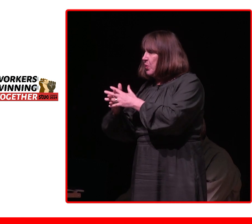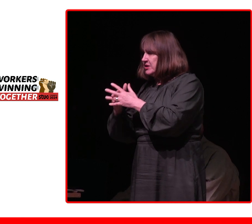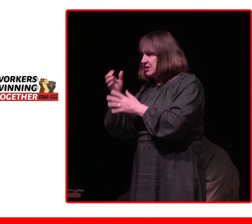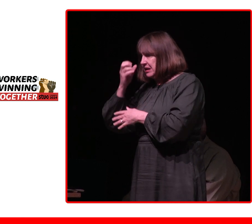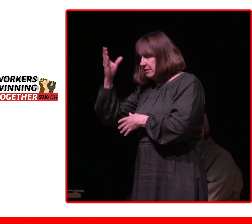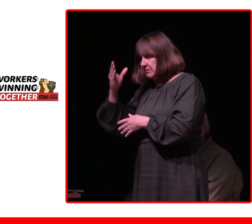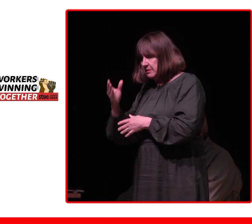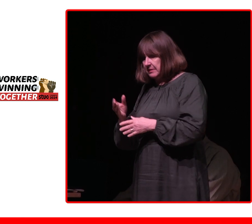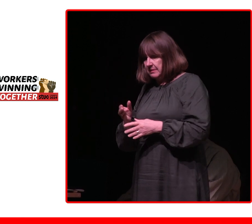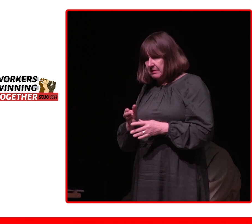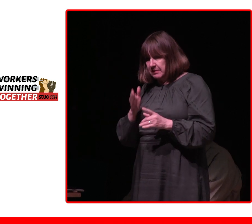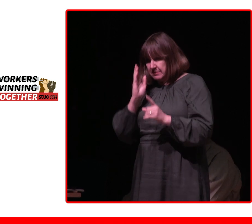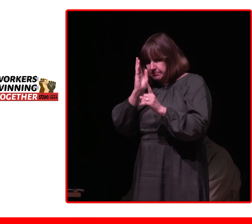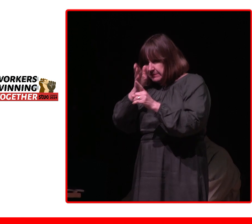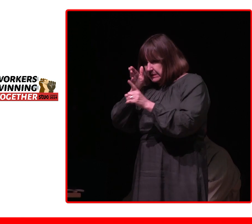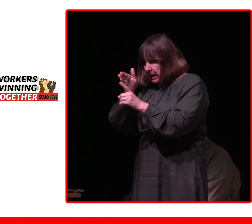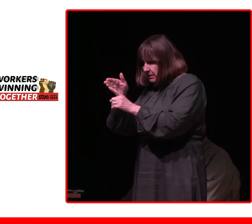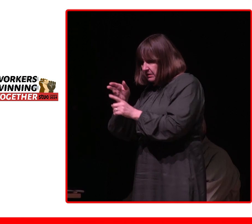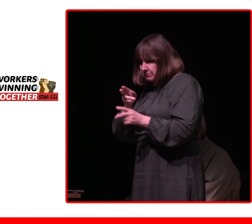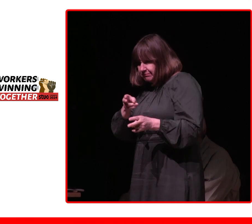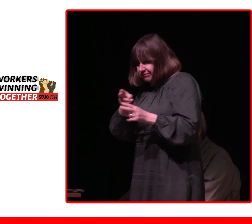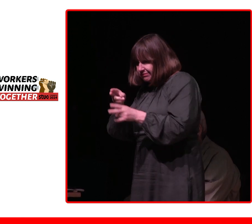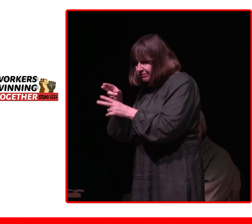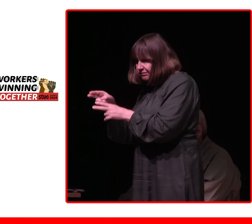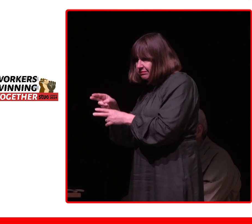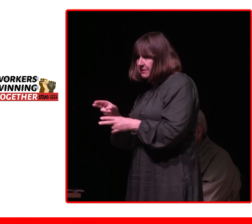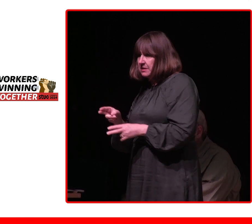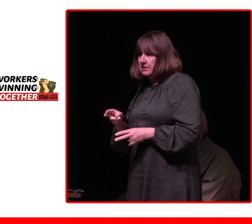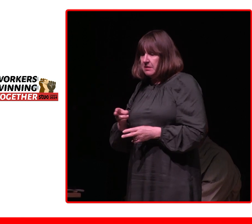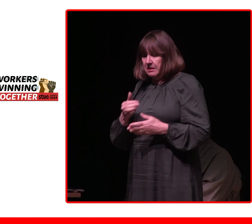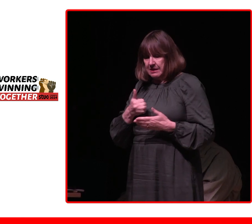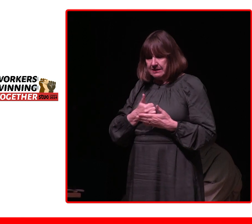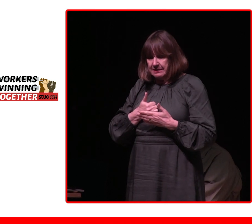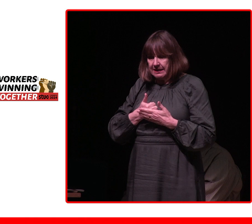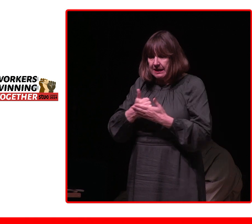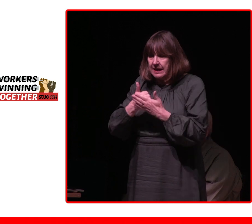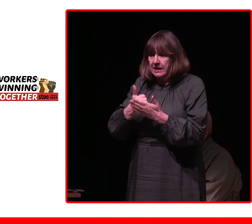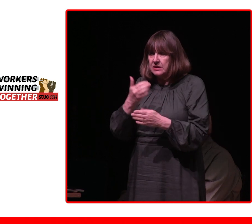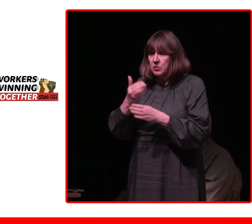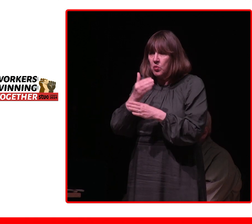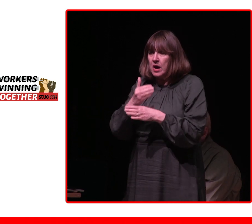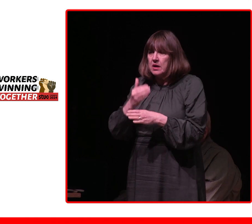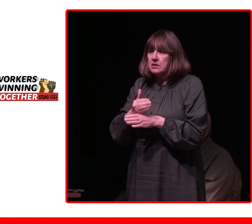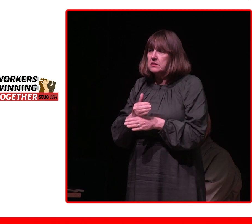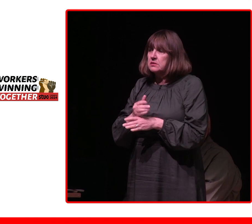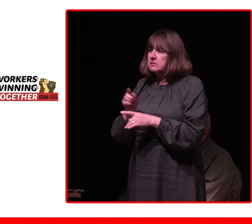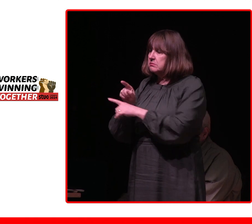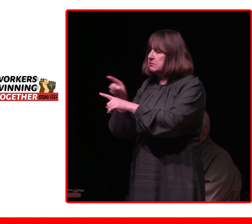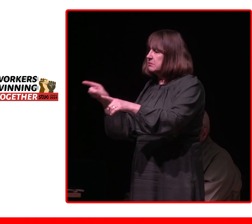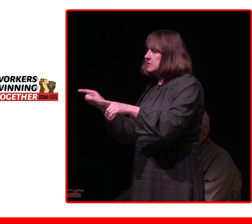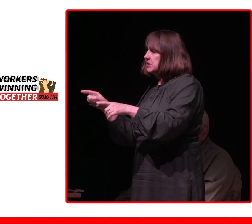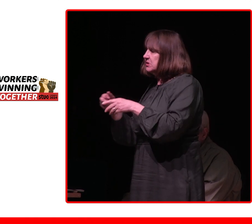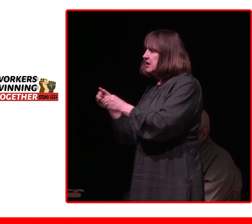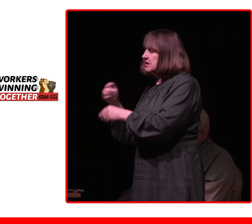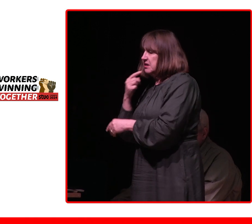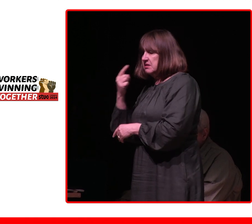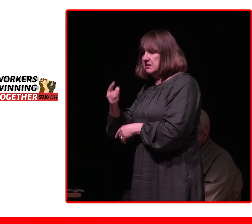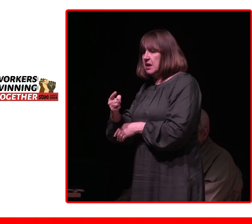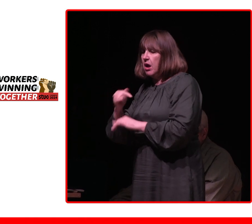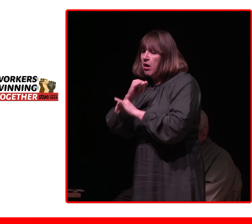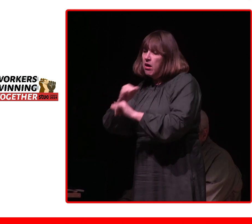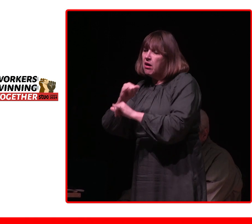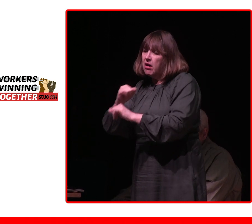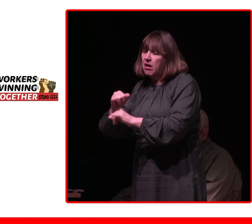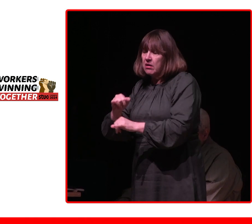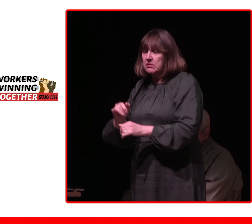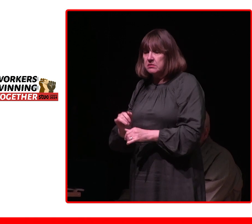targeted killing of the world's central kitchen aid workers sparked momentary outrage from Western leaders, but it wasn't even the worst atrocity